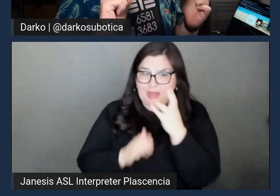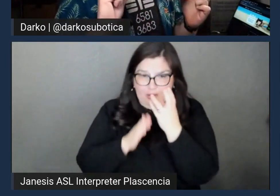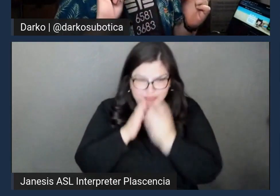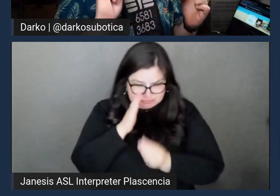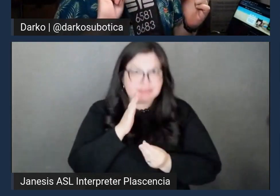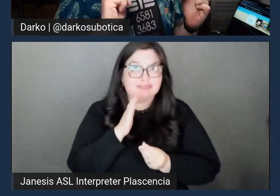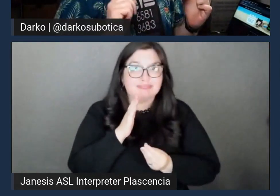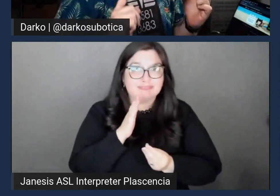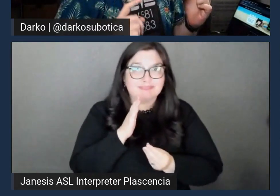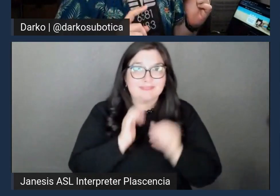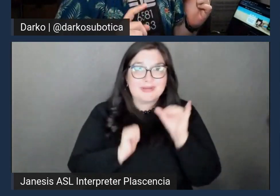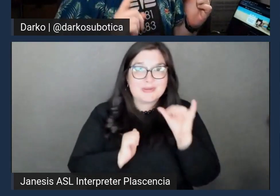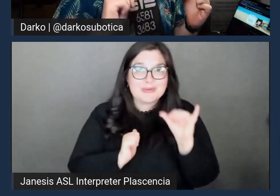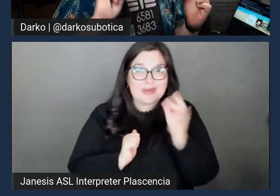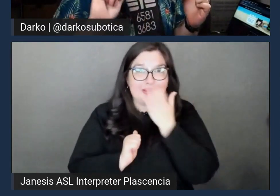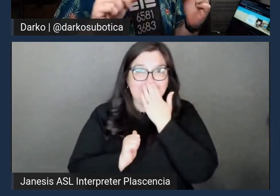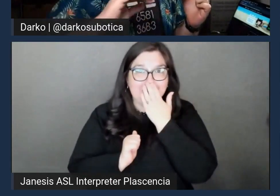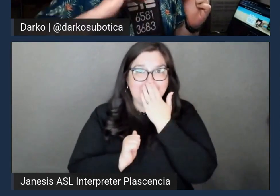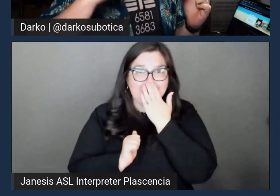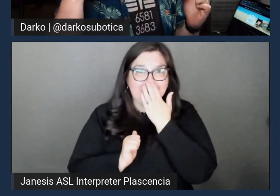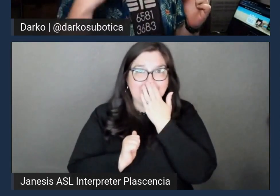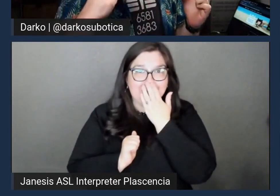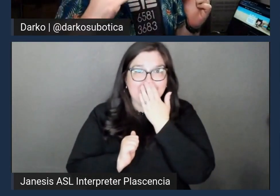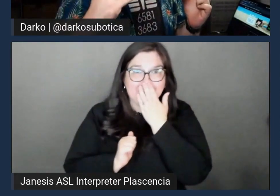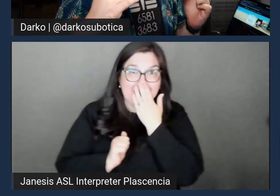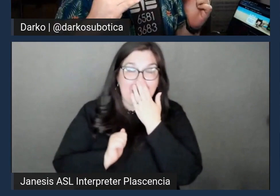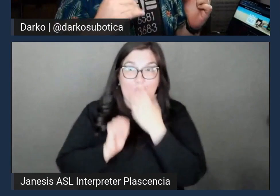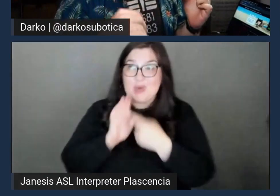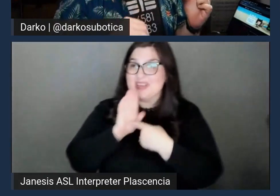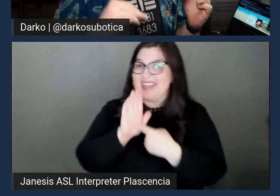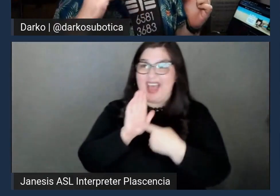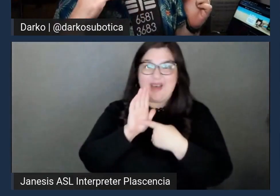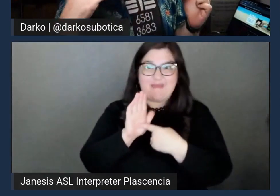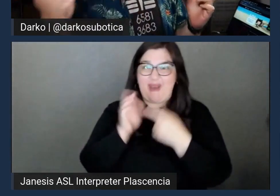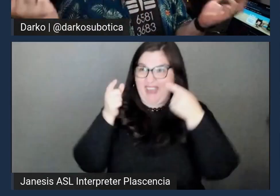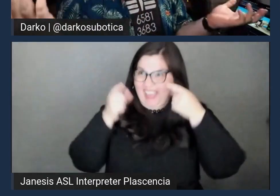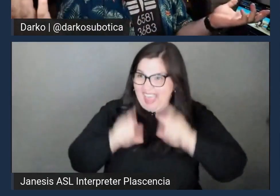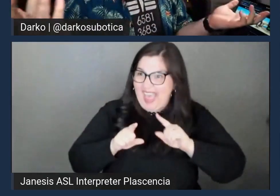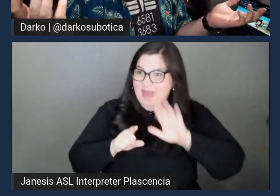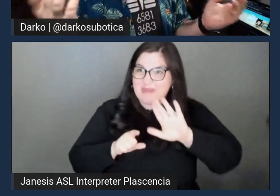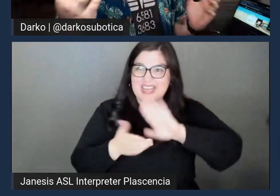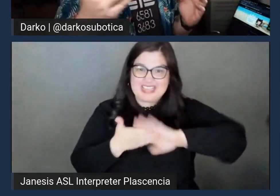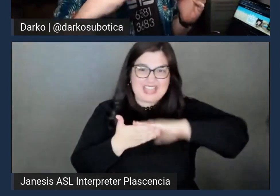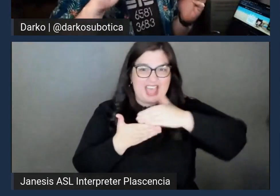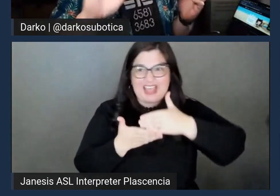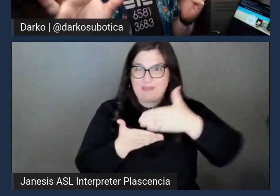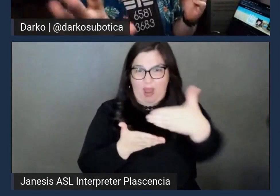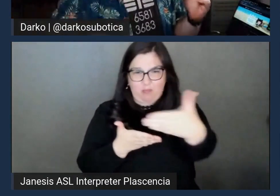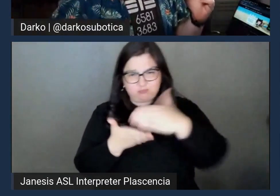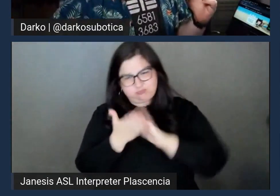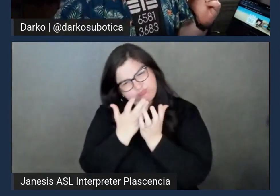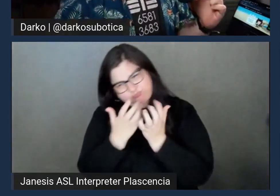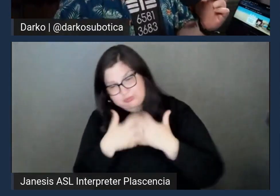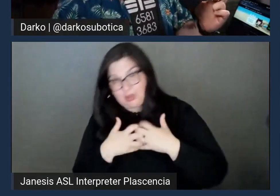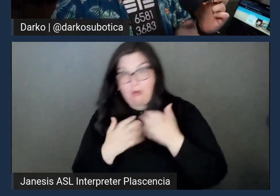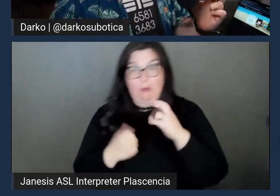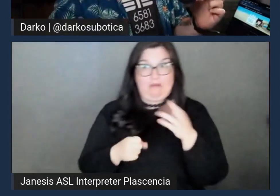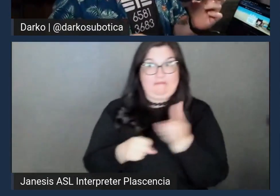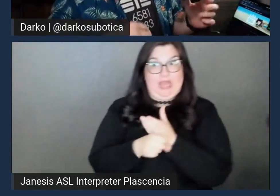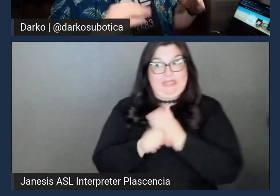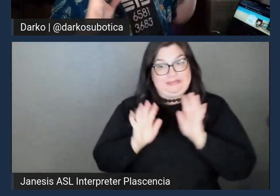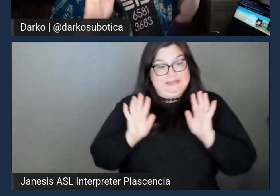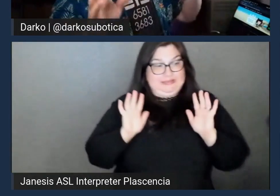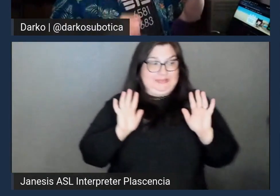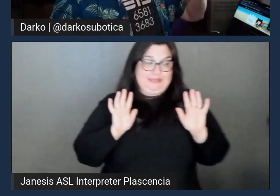It could be out of him. the demo just crashed his laptop, or he got fired. He didn't get fired. I think